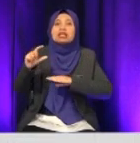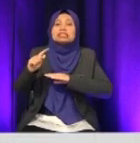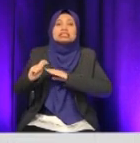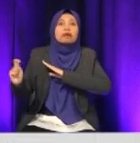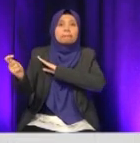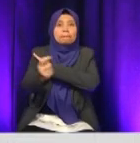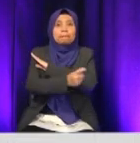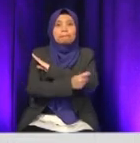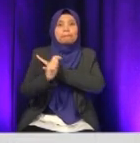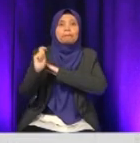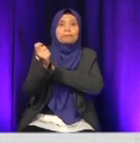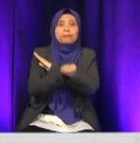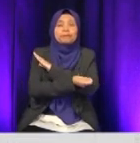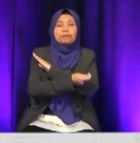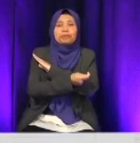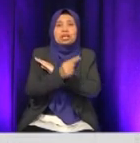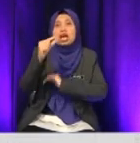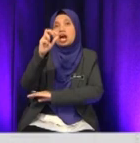identify the answer? What do you think, Bella?